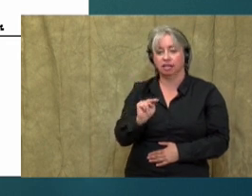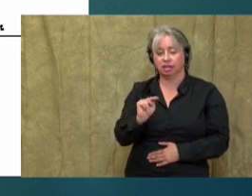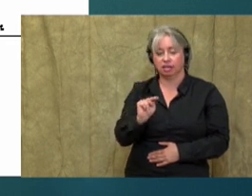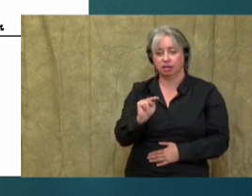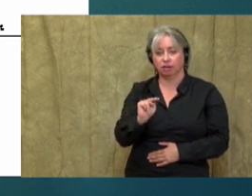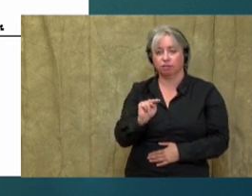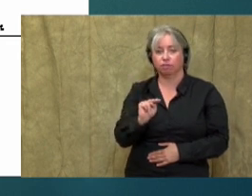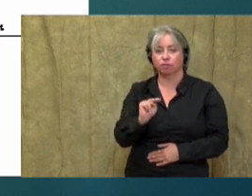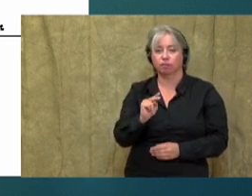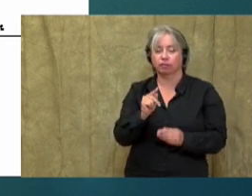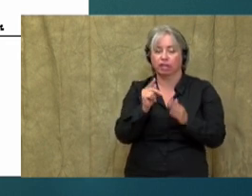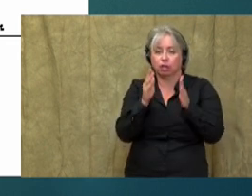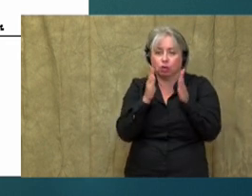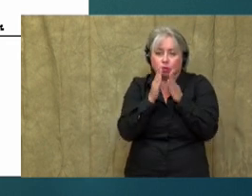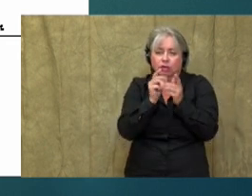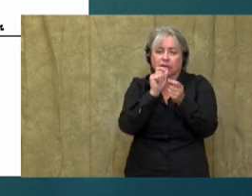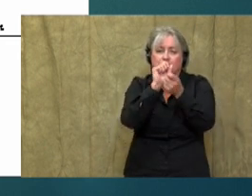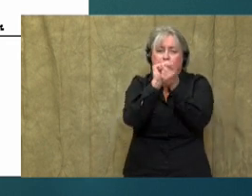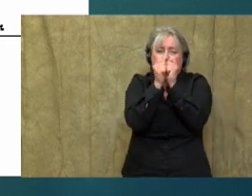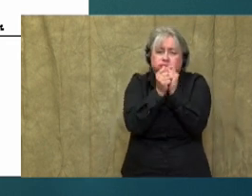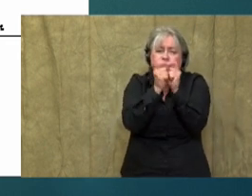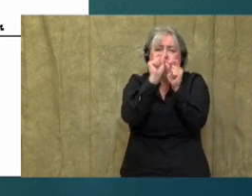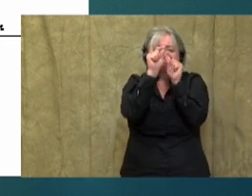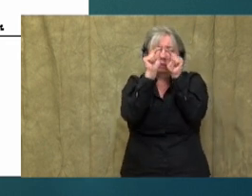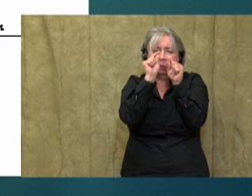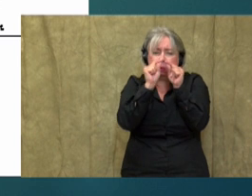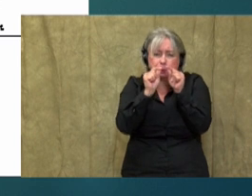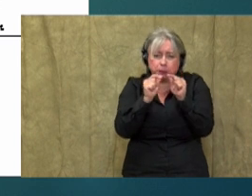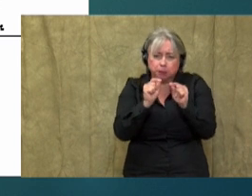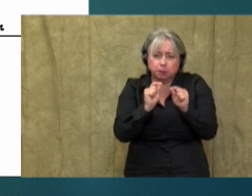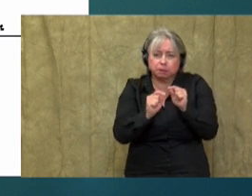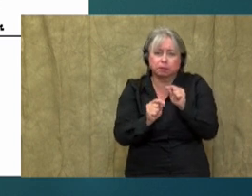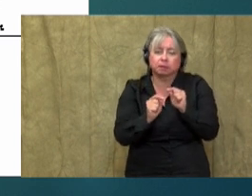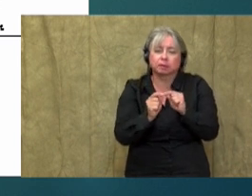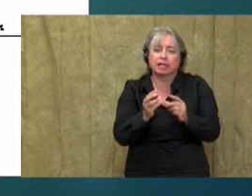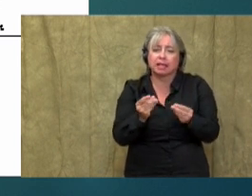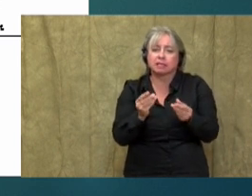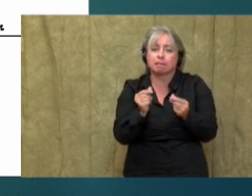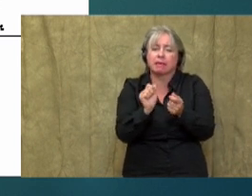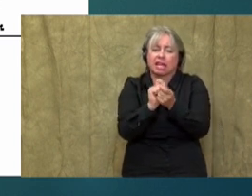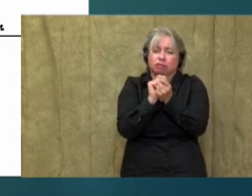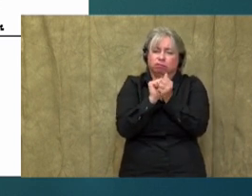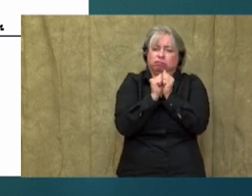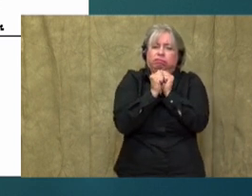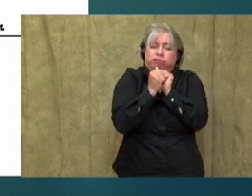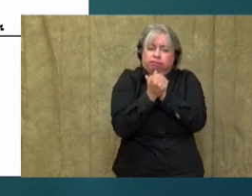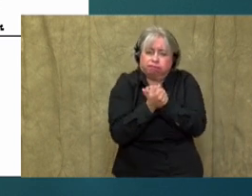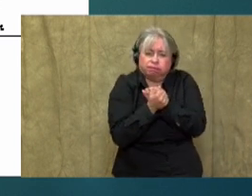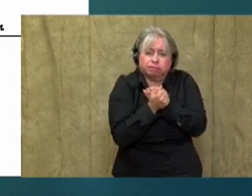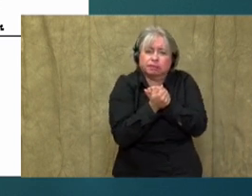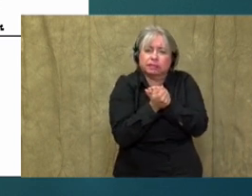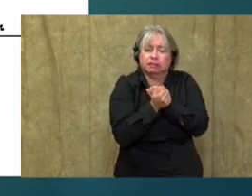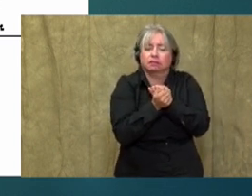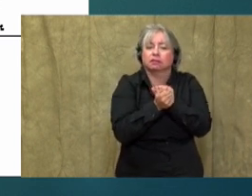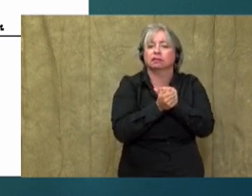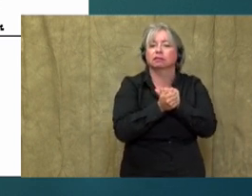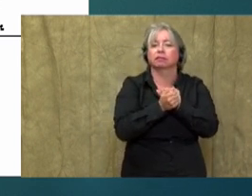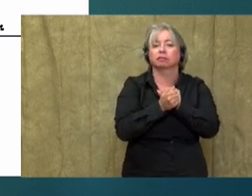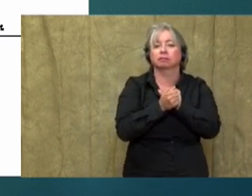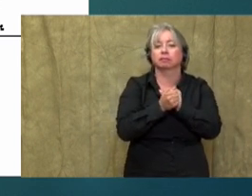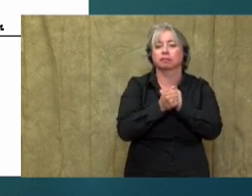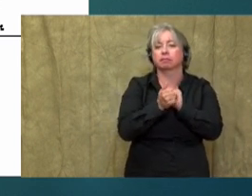So where the dots are close together, that's where the matter is being compressed. And then we have this other section